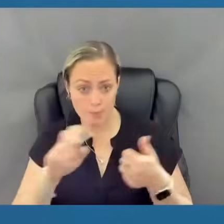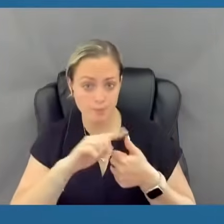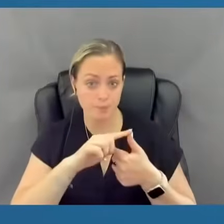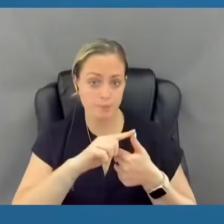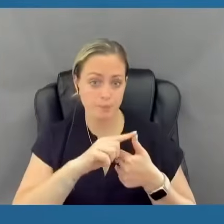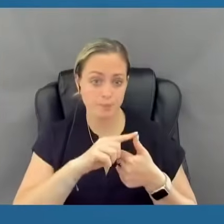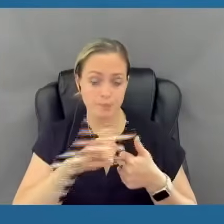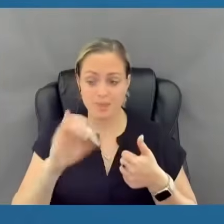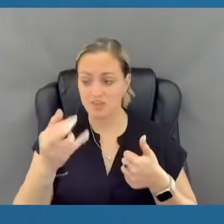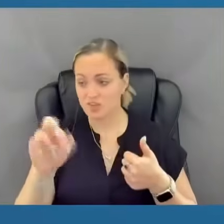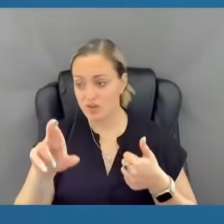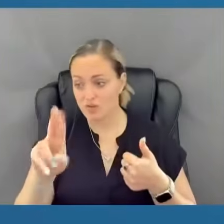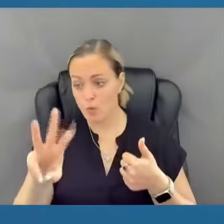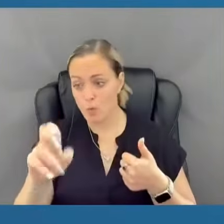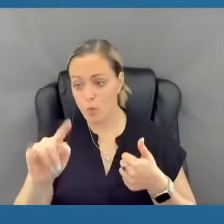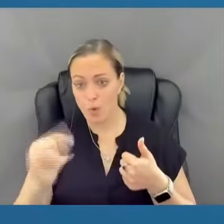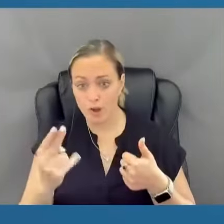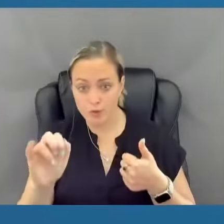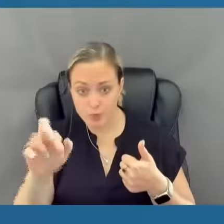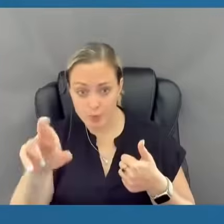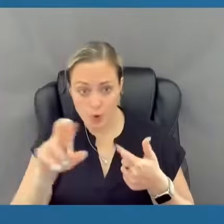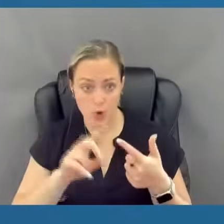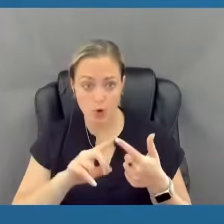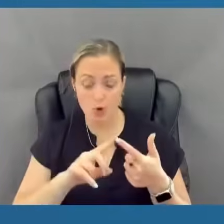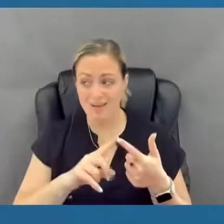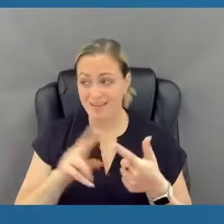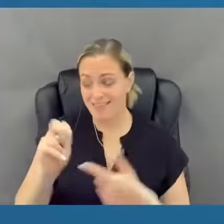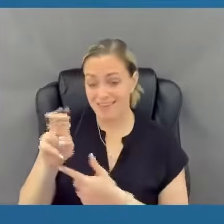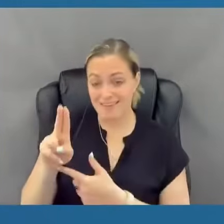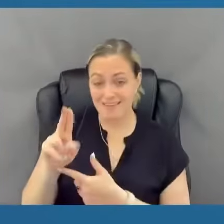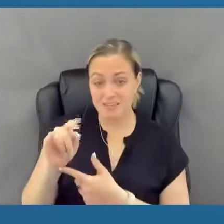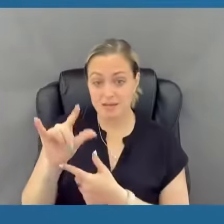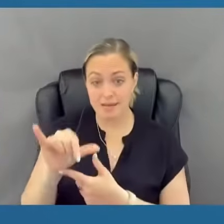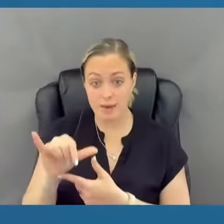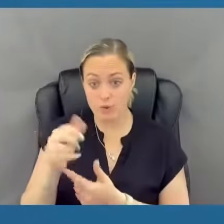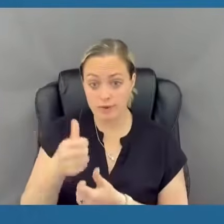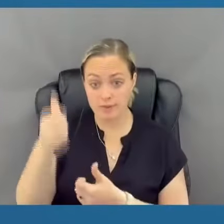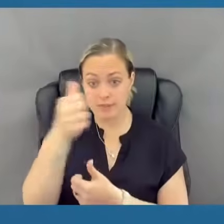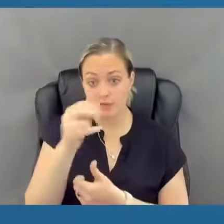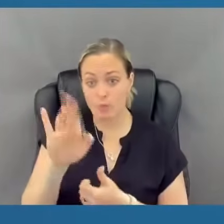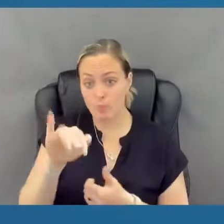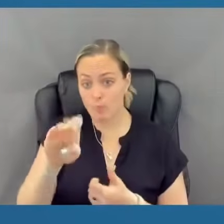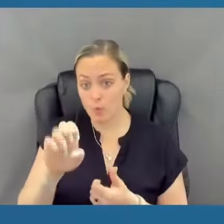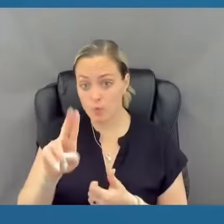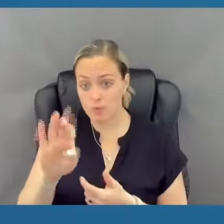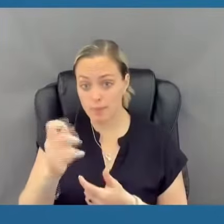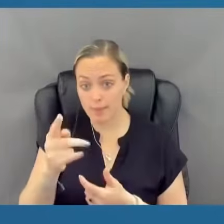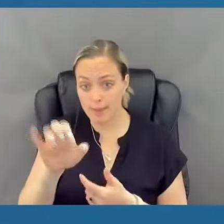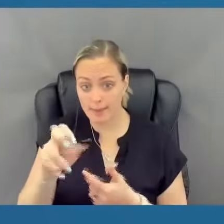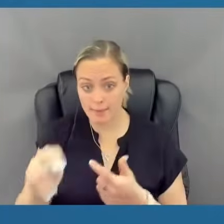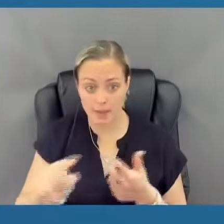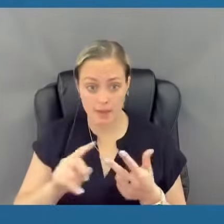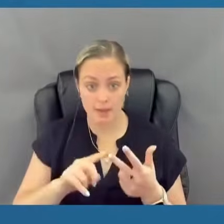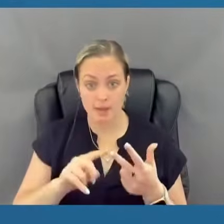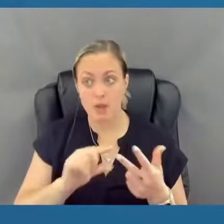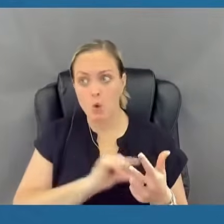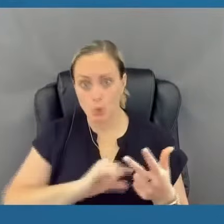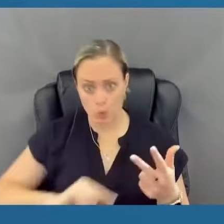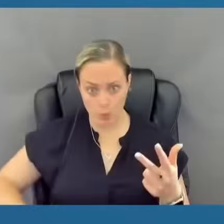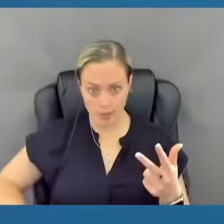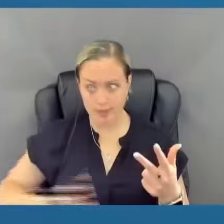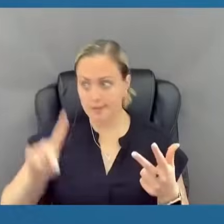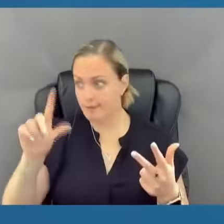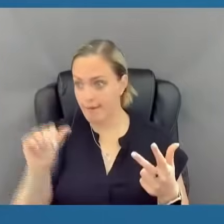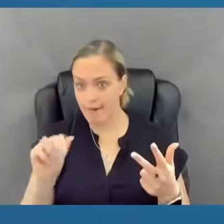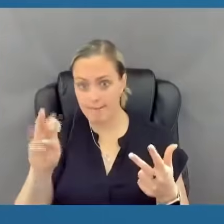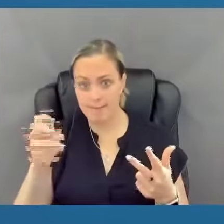Jennifer Rajkumar. We have the Nassau County Executive Bruce Blakeman, the Queens, thank you, the Queens District Attorney